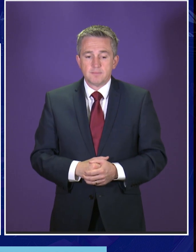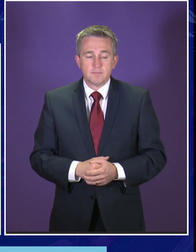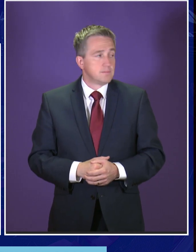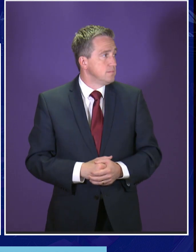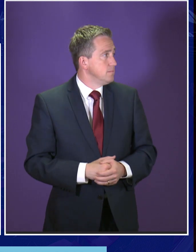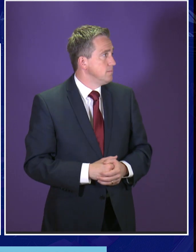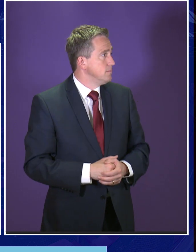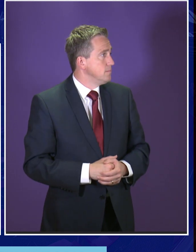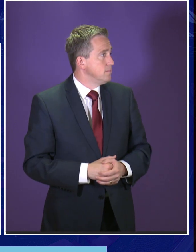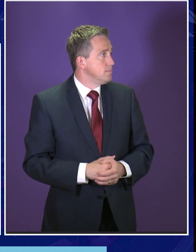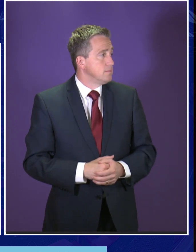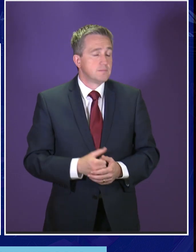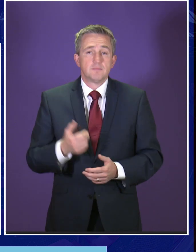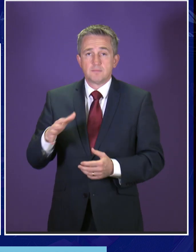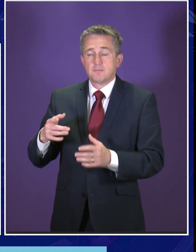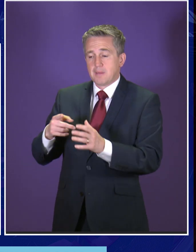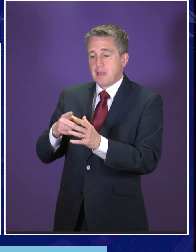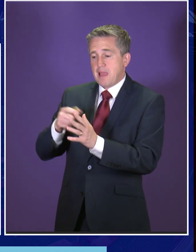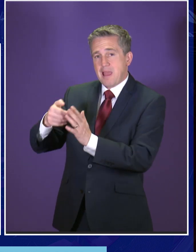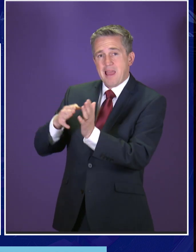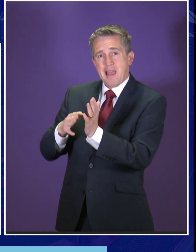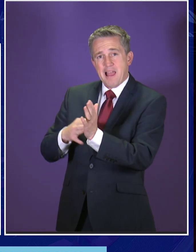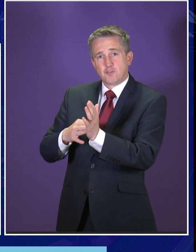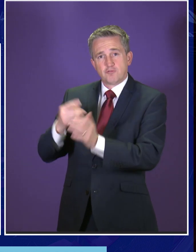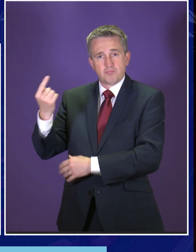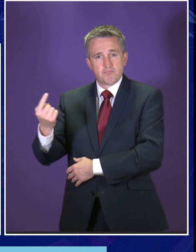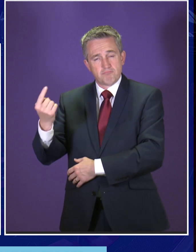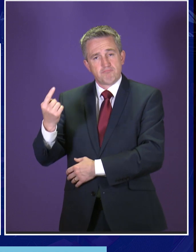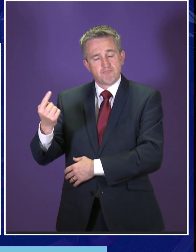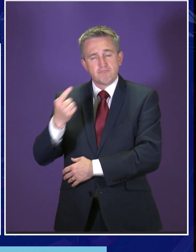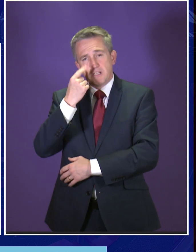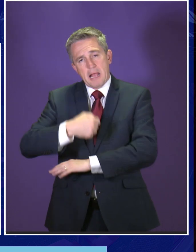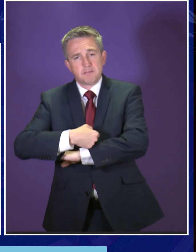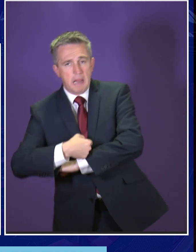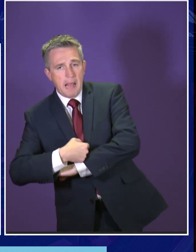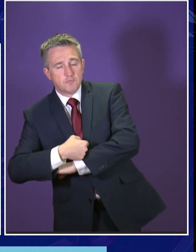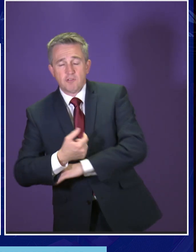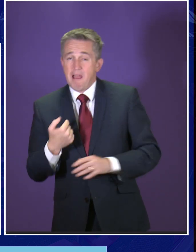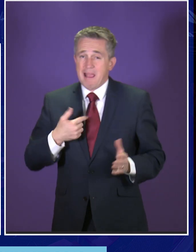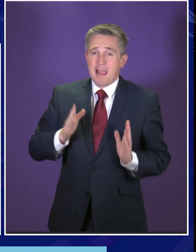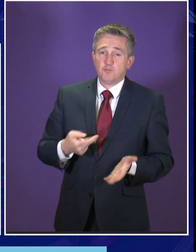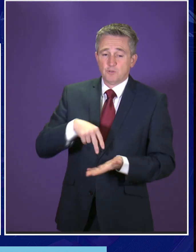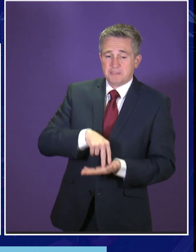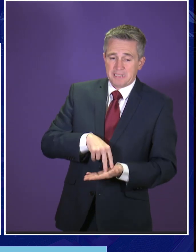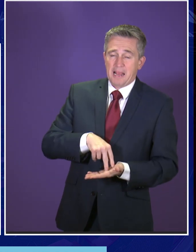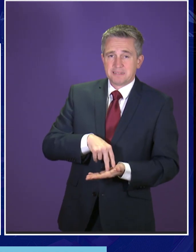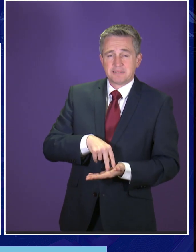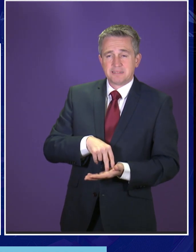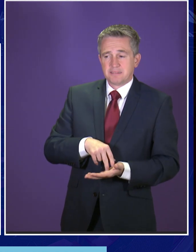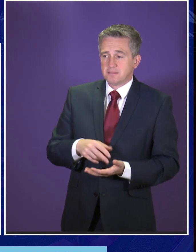I'm standing still here. Akram's slouching because he has the most perfect posture and I